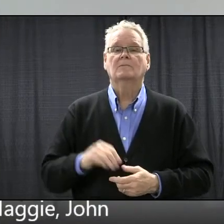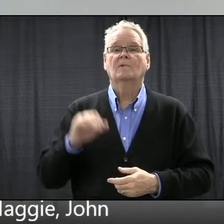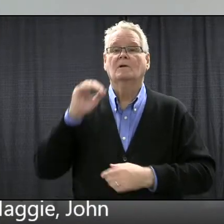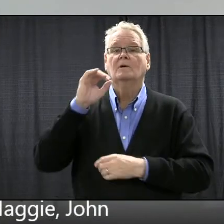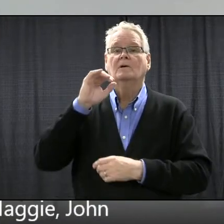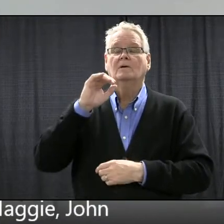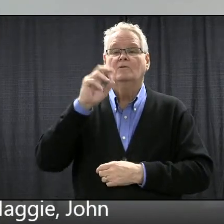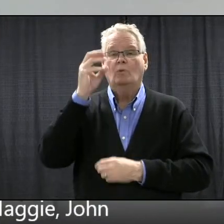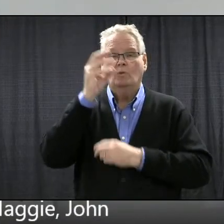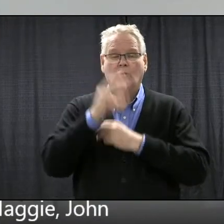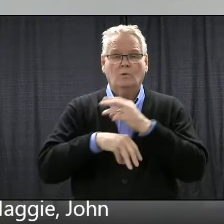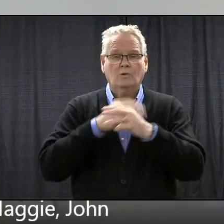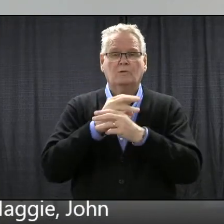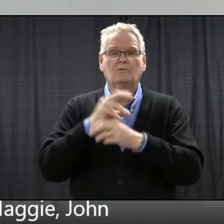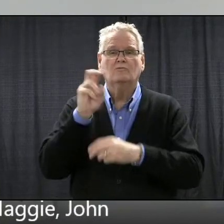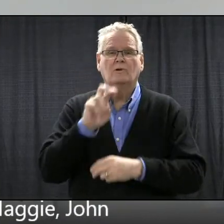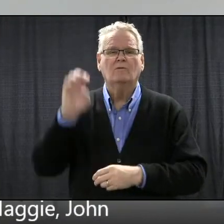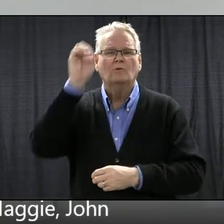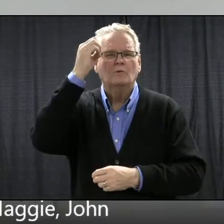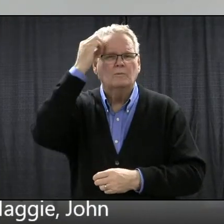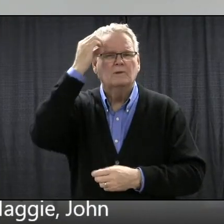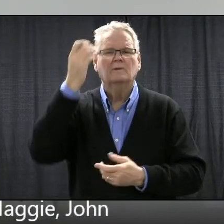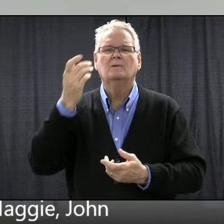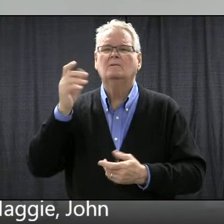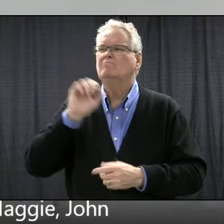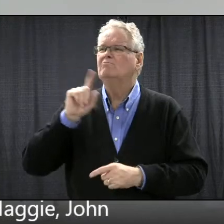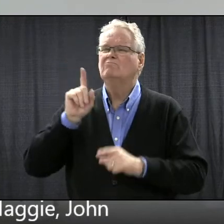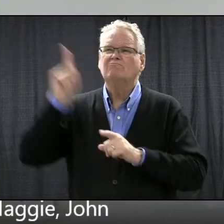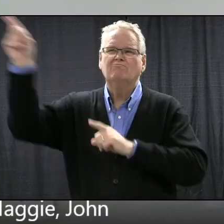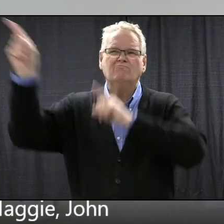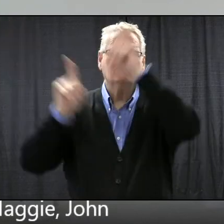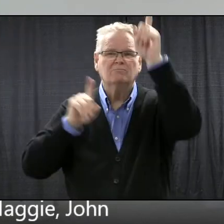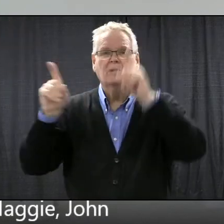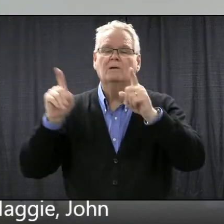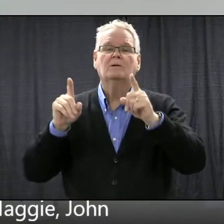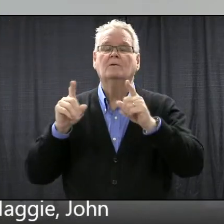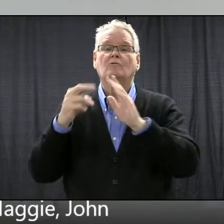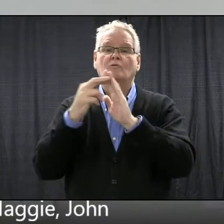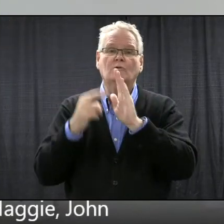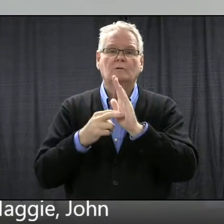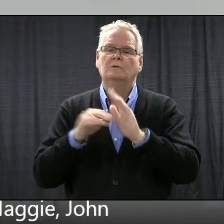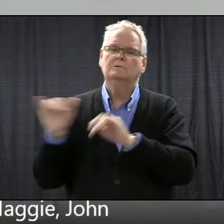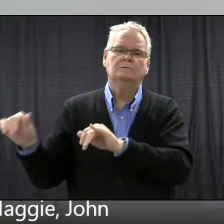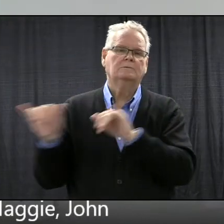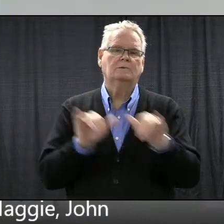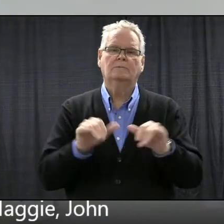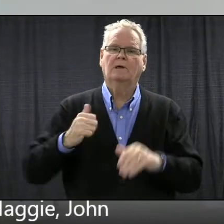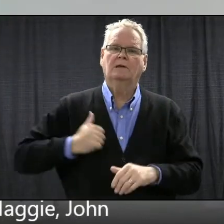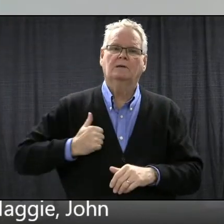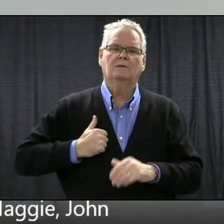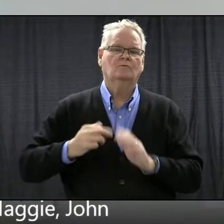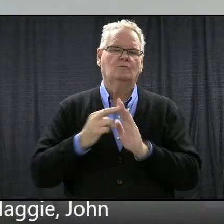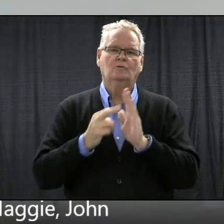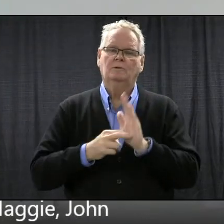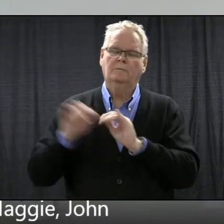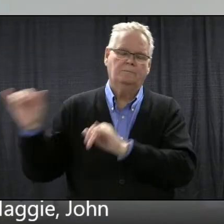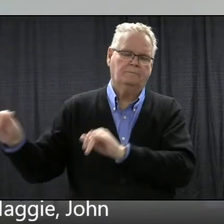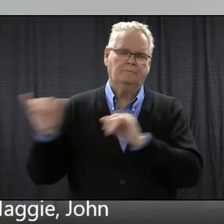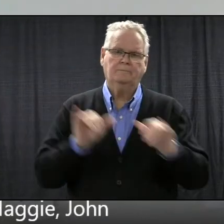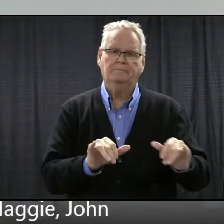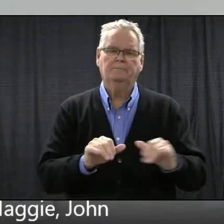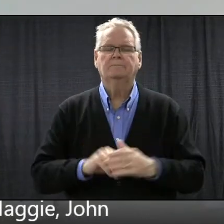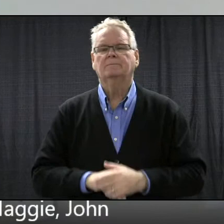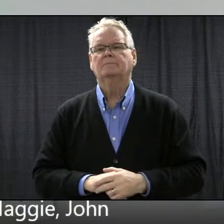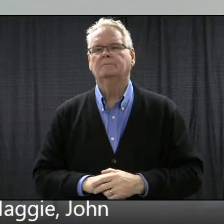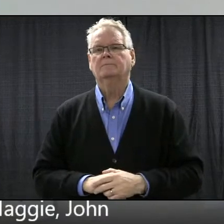you would if you came to us from Alberta or Ontario. I'd just like to clue up quickly by saying that